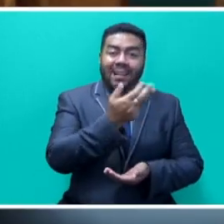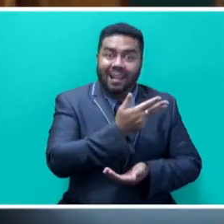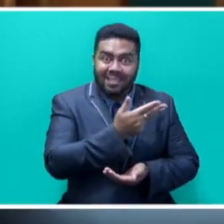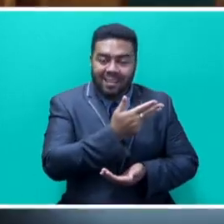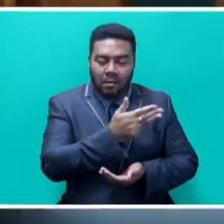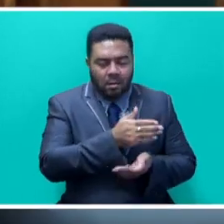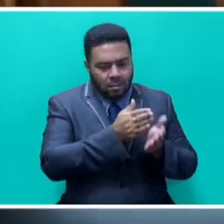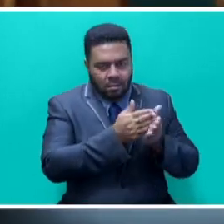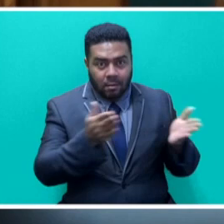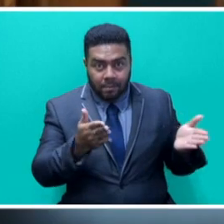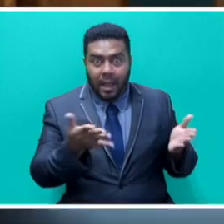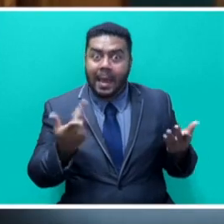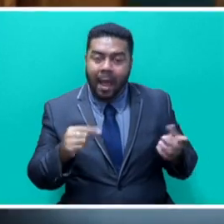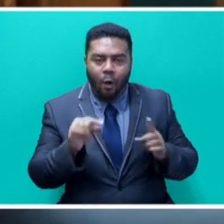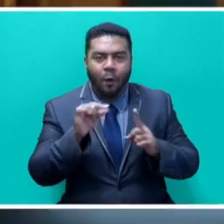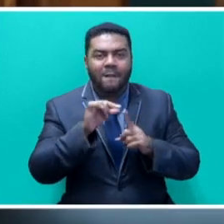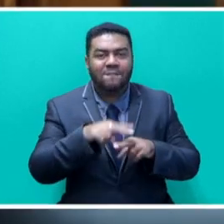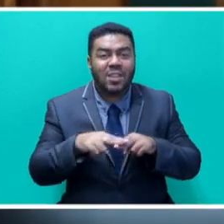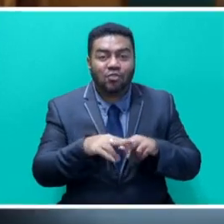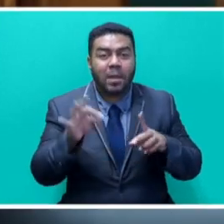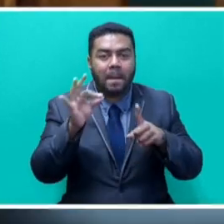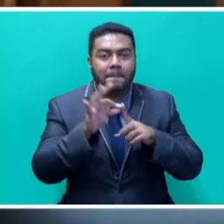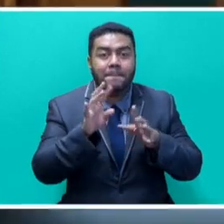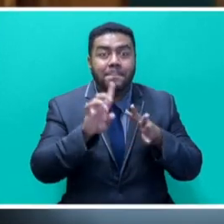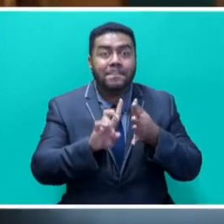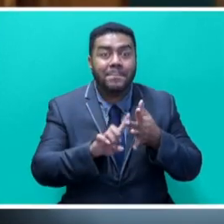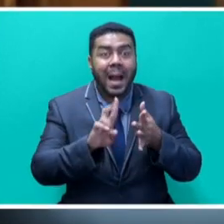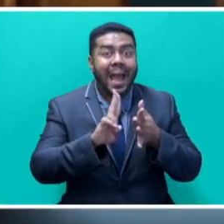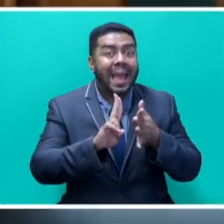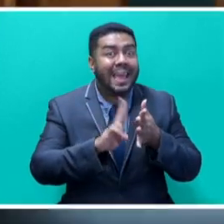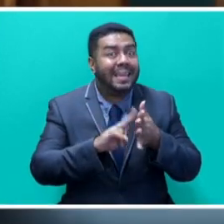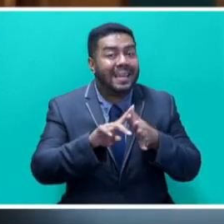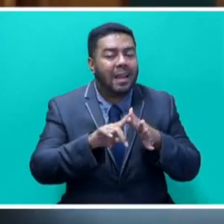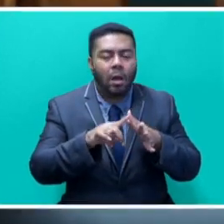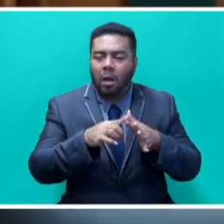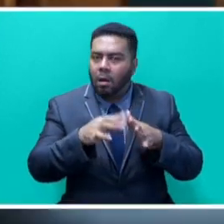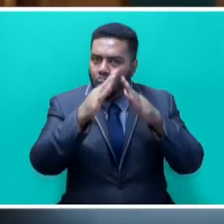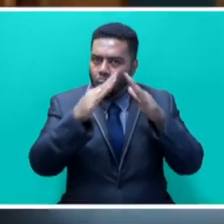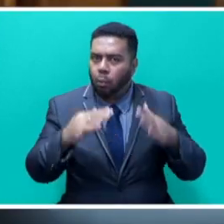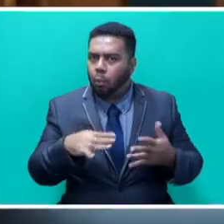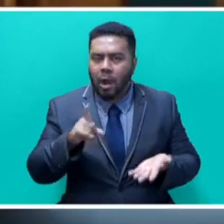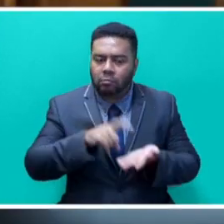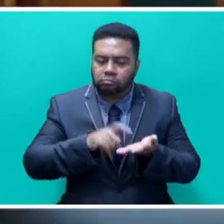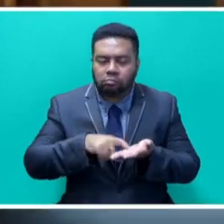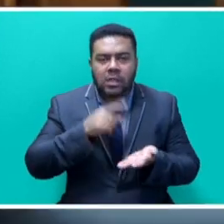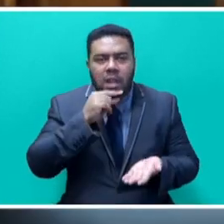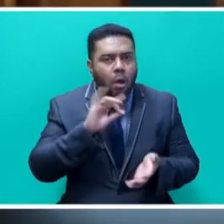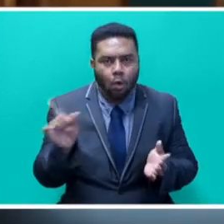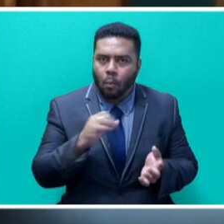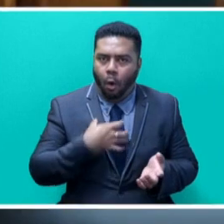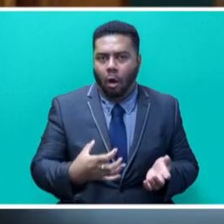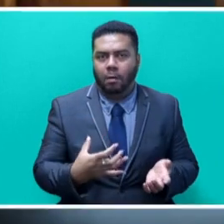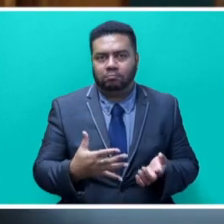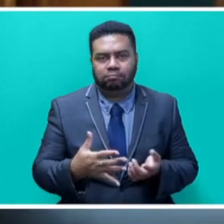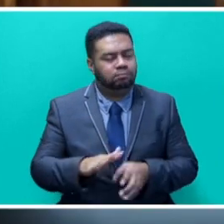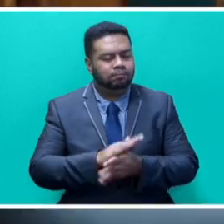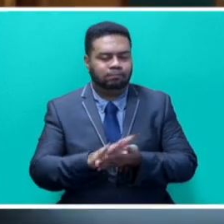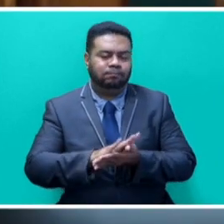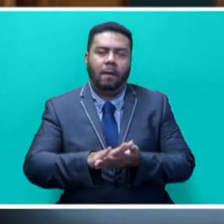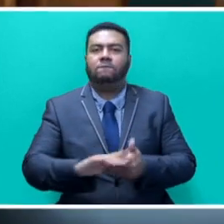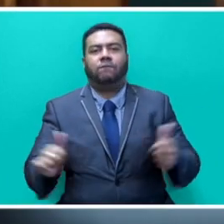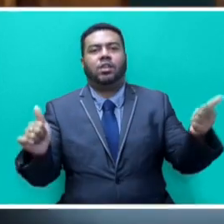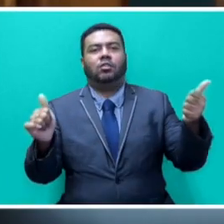now debt-free. This followed a lump sum payment of $2.2 million to government